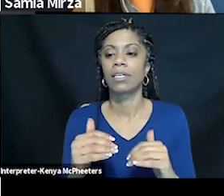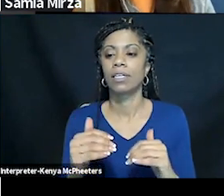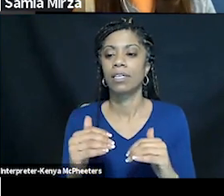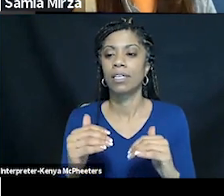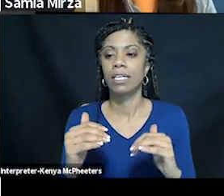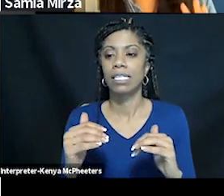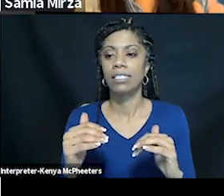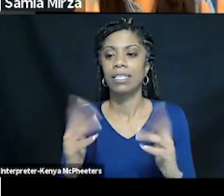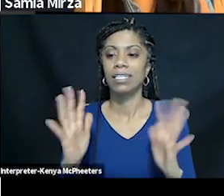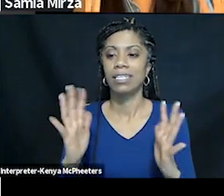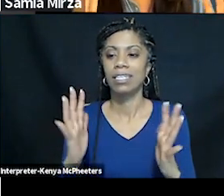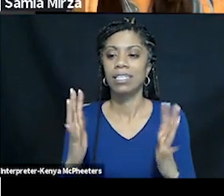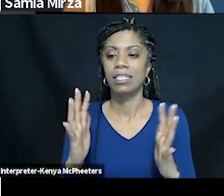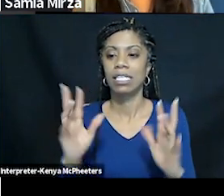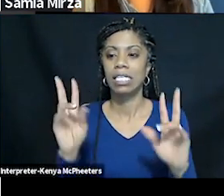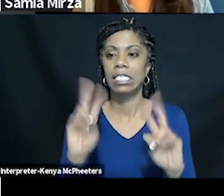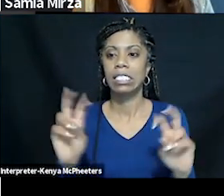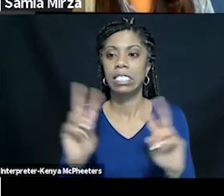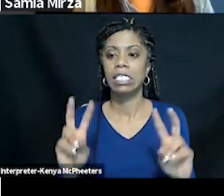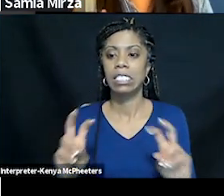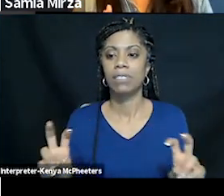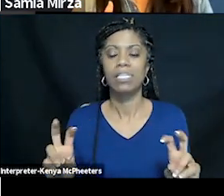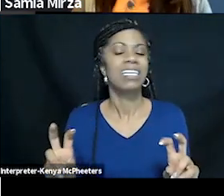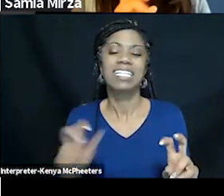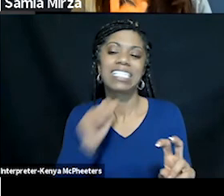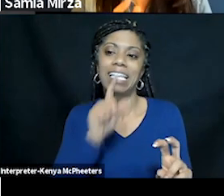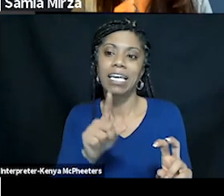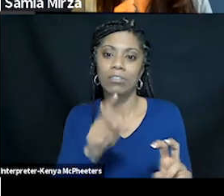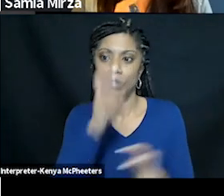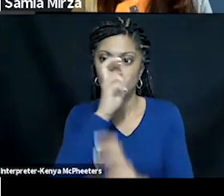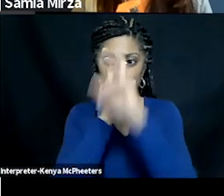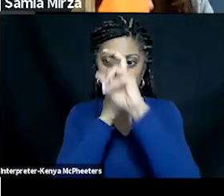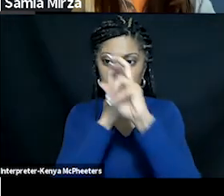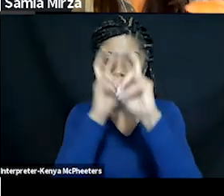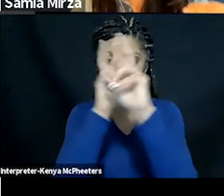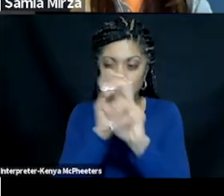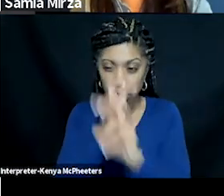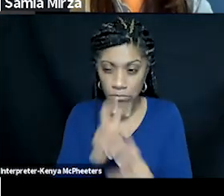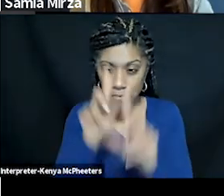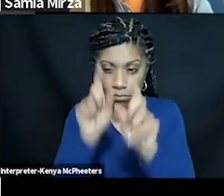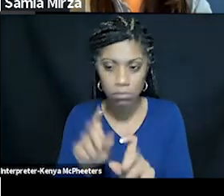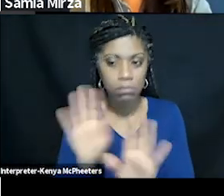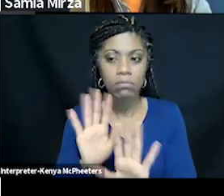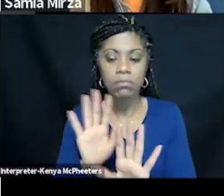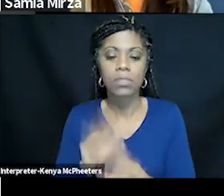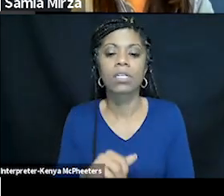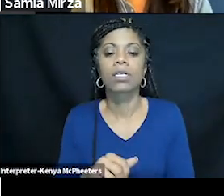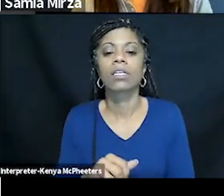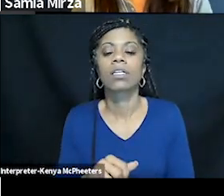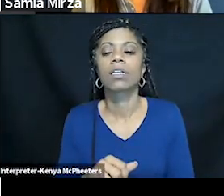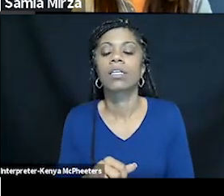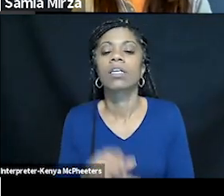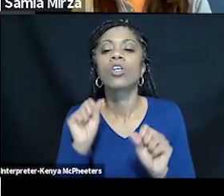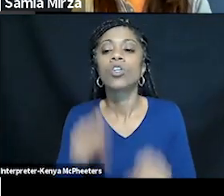very loosely. These are not like rigorous assessments, but what you can say is, if these are 9 tips